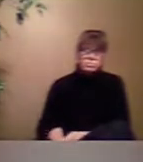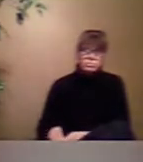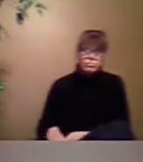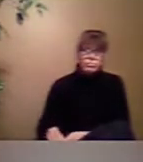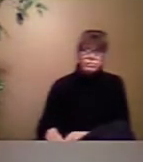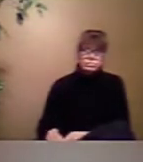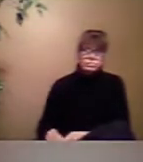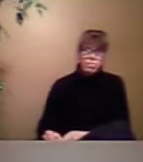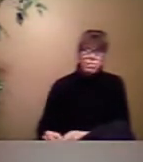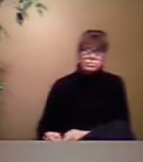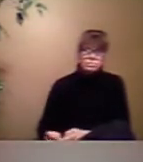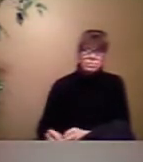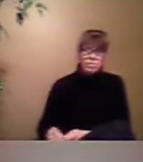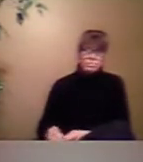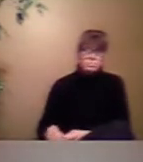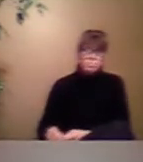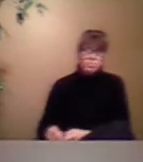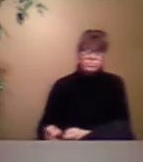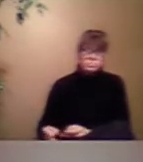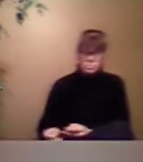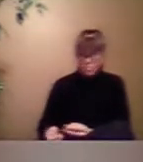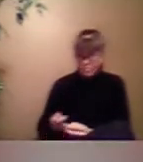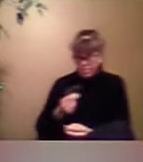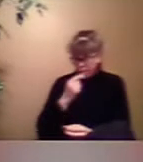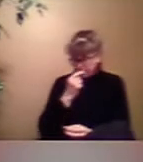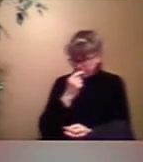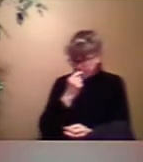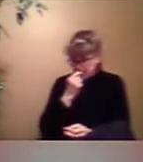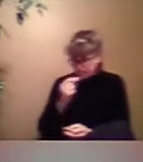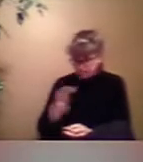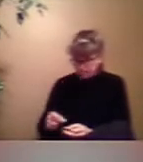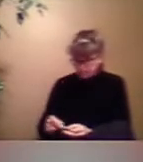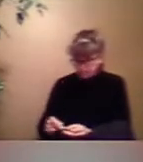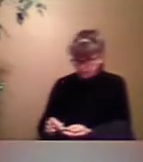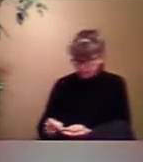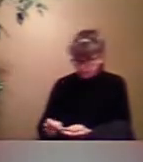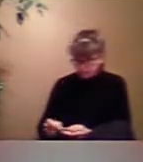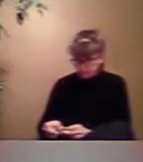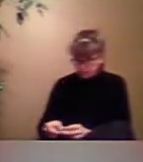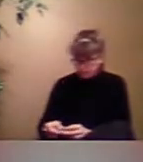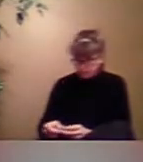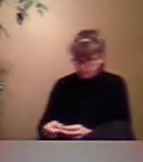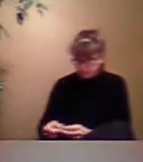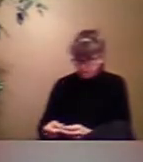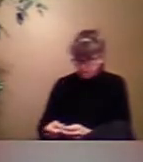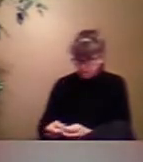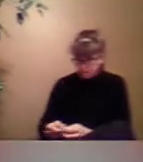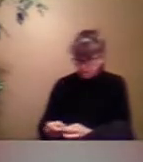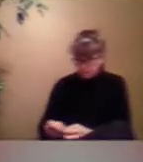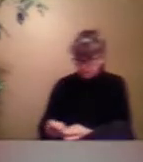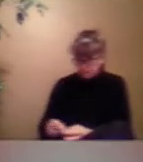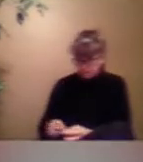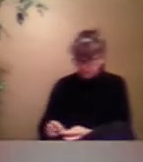informational meeting. And we have Wayne Elliott from Aldrich and Elliott, who is here. And I will share my screen with a